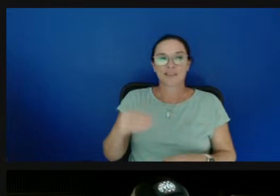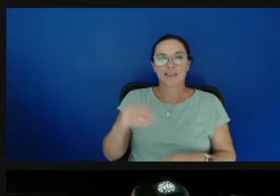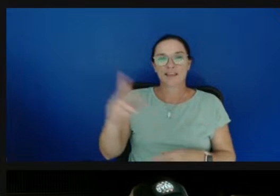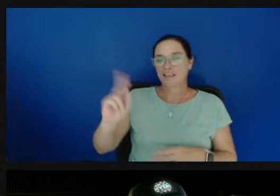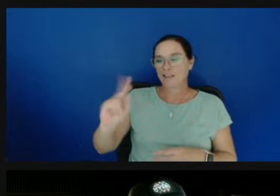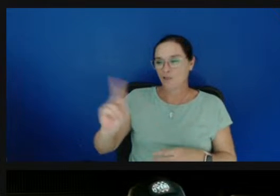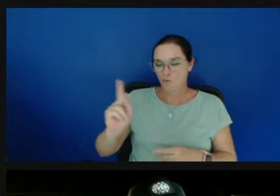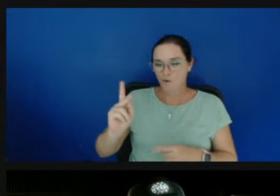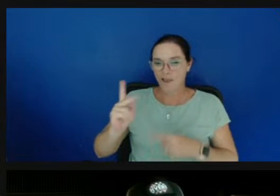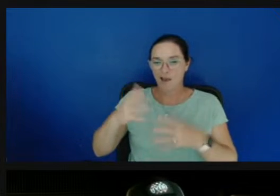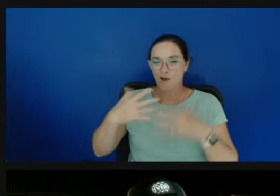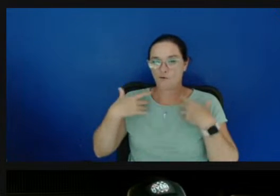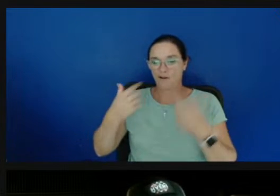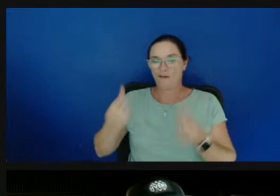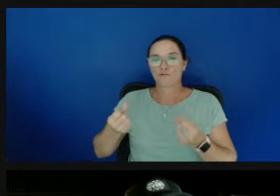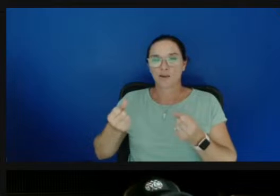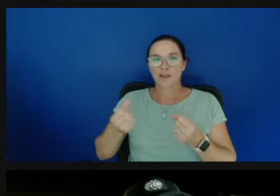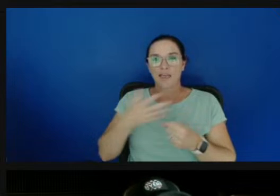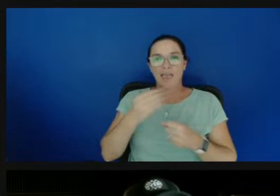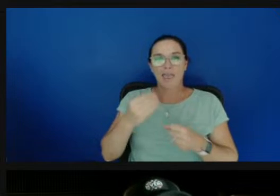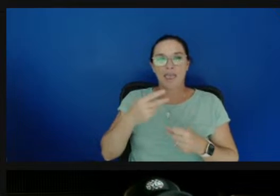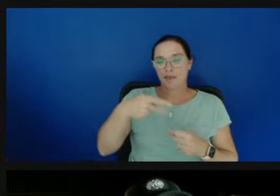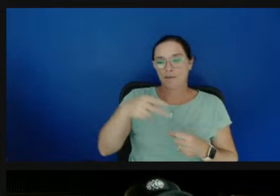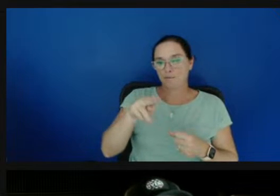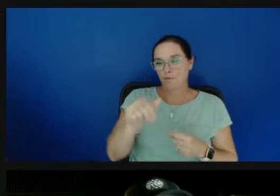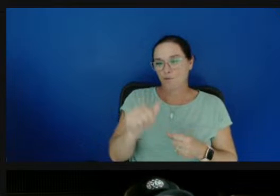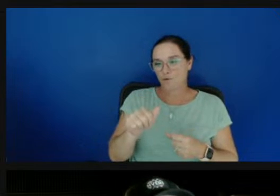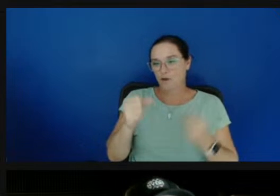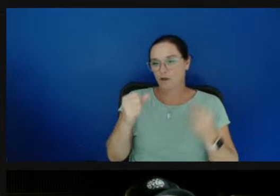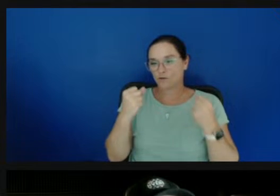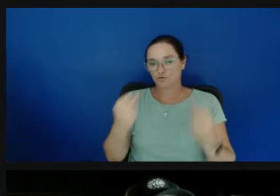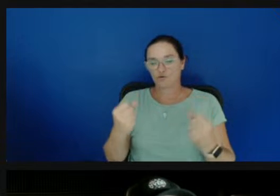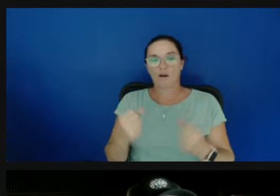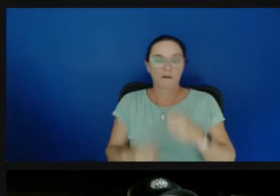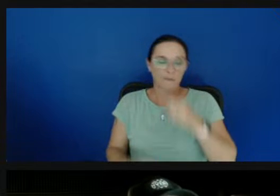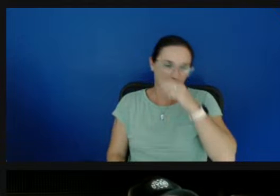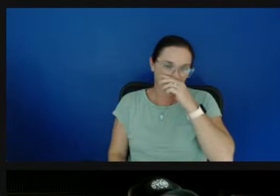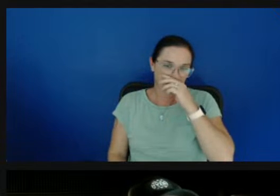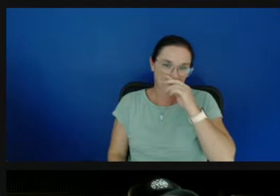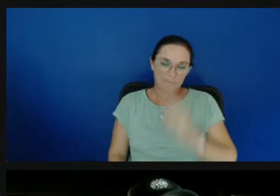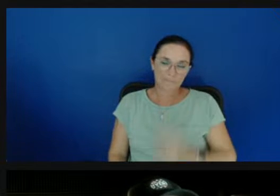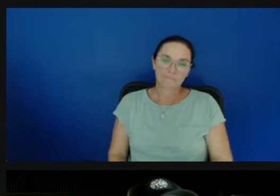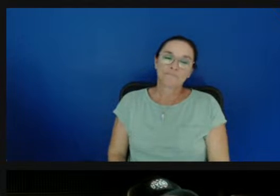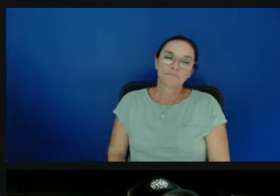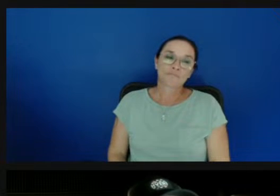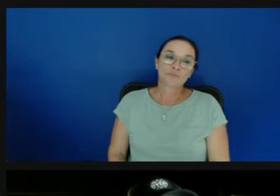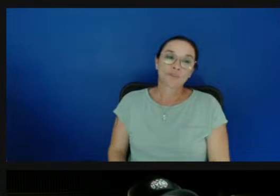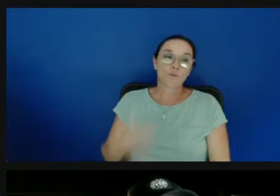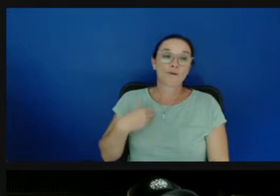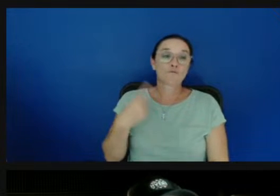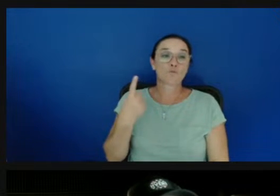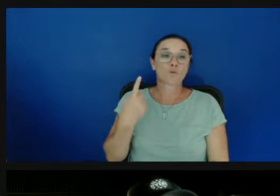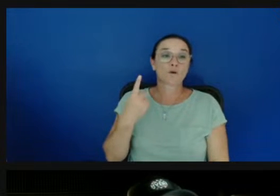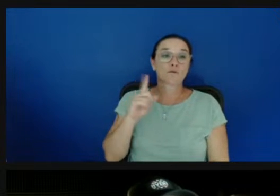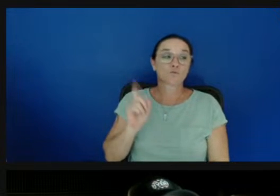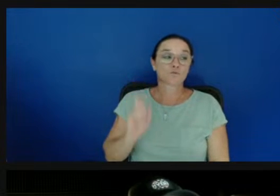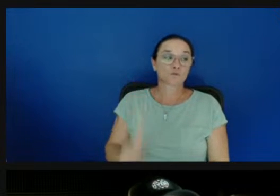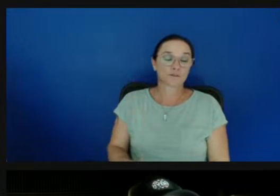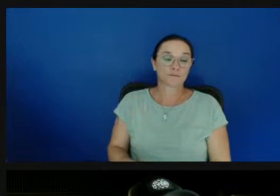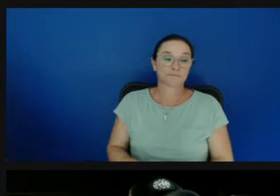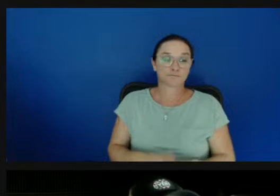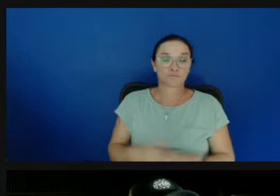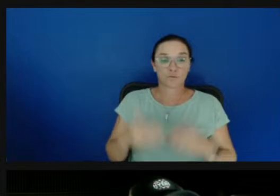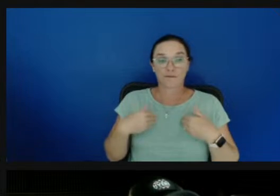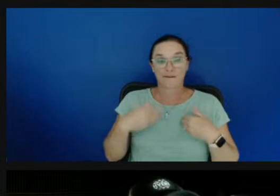We did have one question. If you want to take that on, It was. Is there a